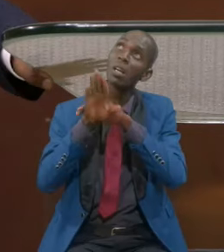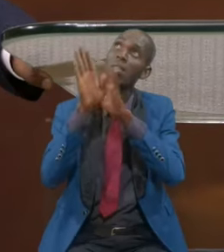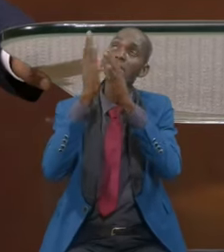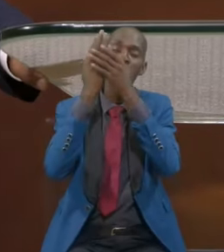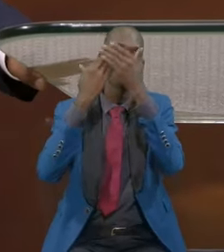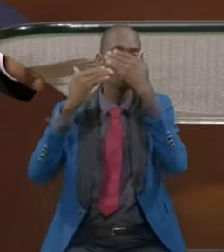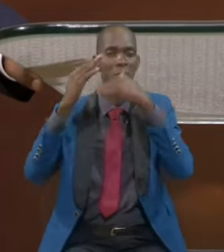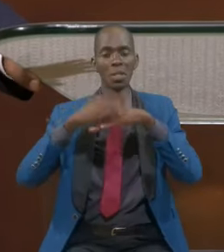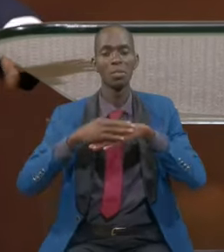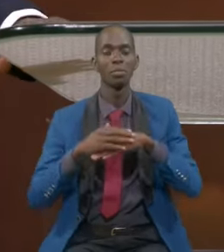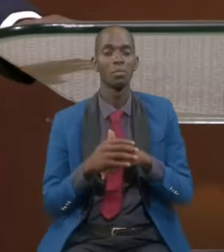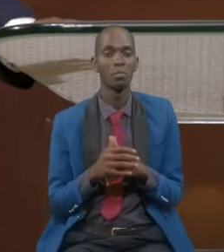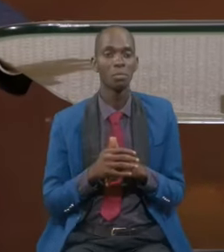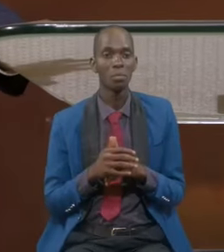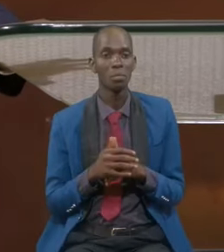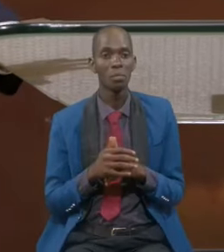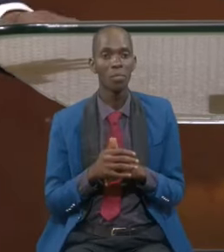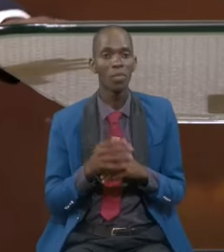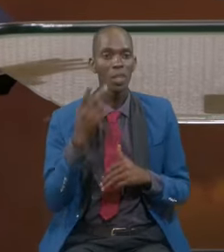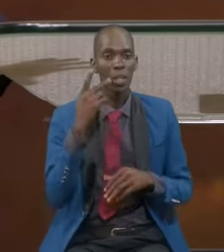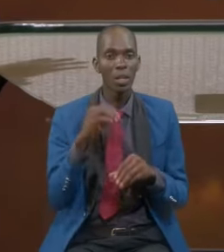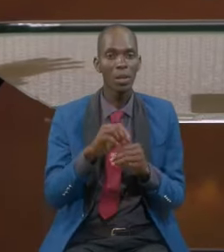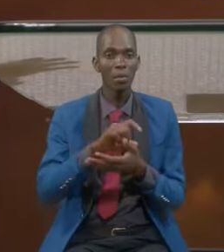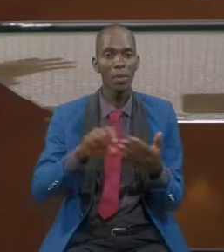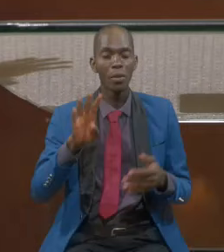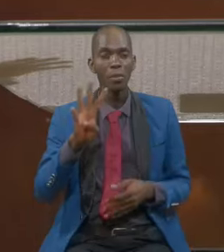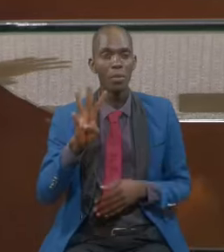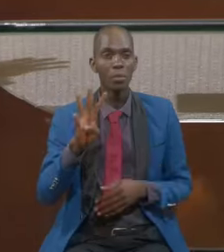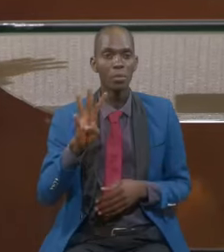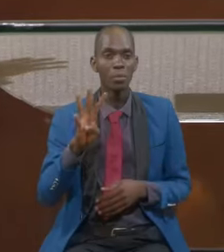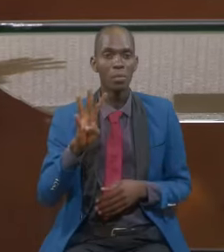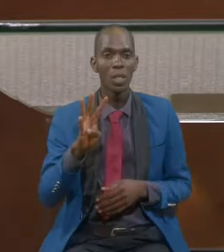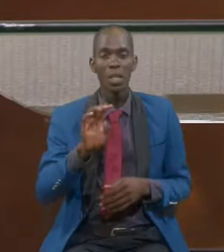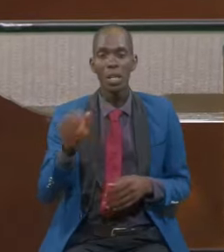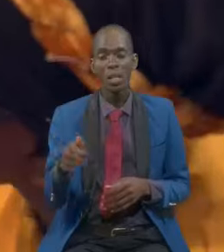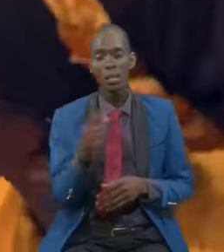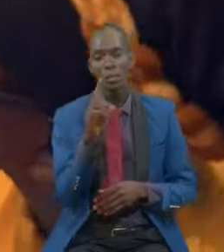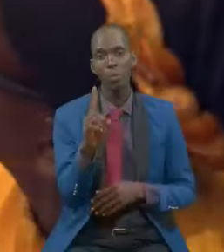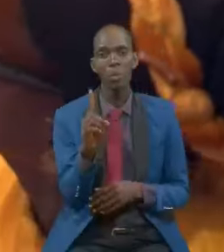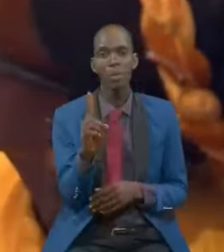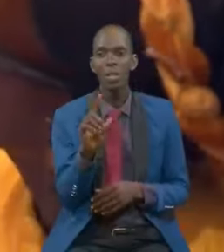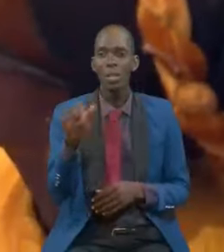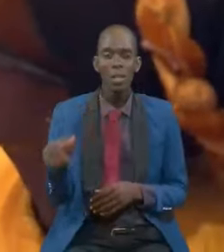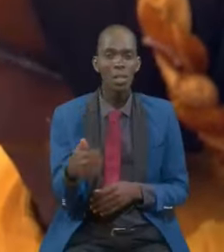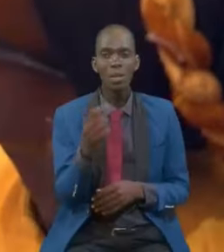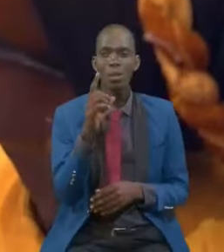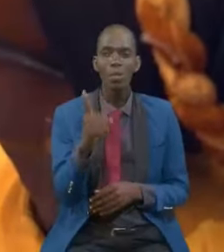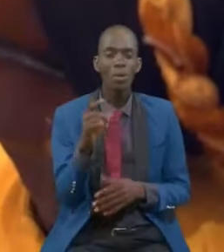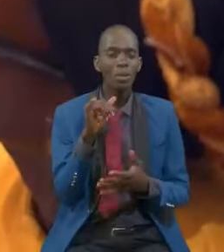kingdom of heaven. Look at verse 4. In verse 4, whosoever therefore